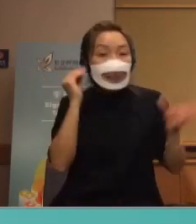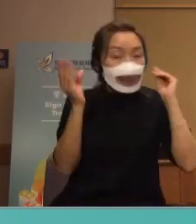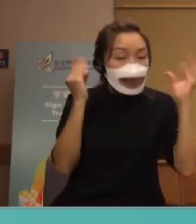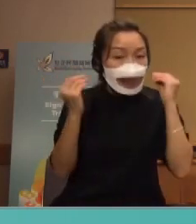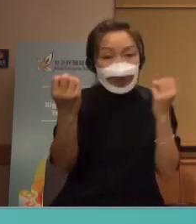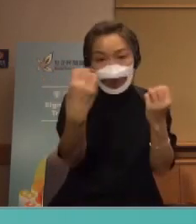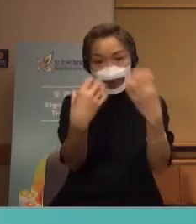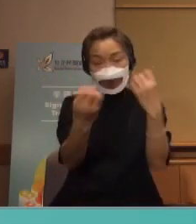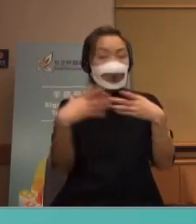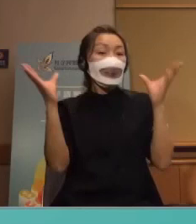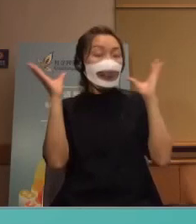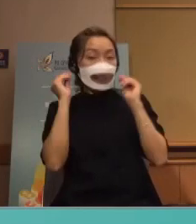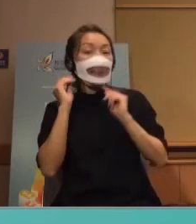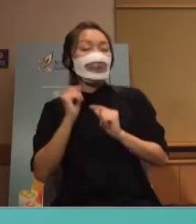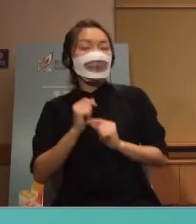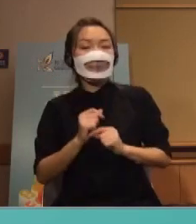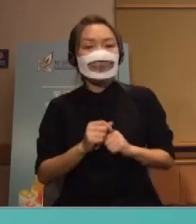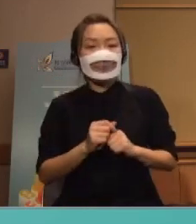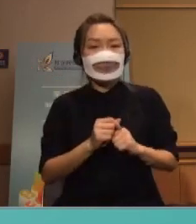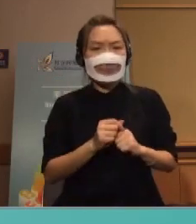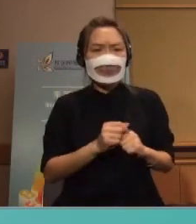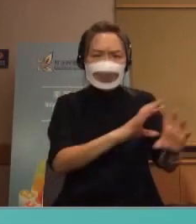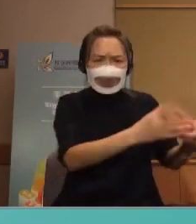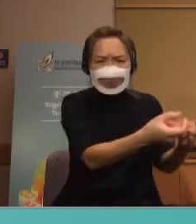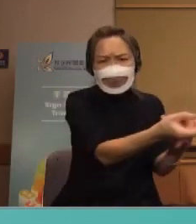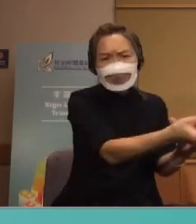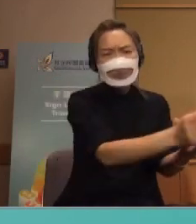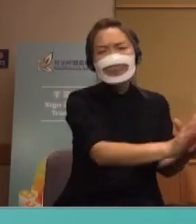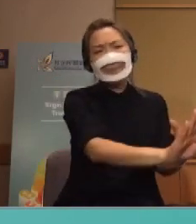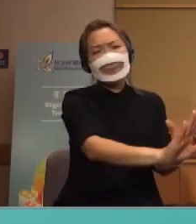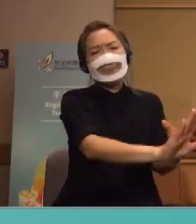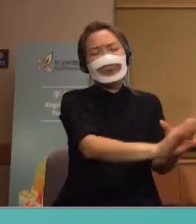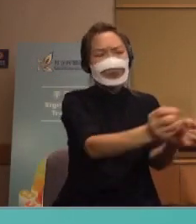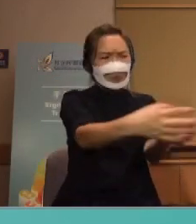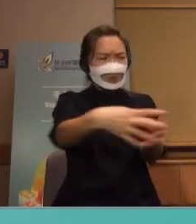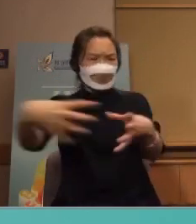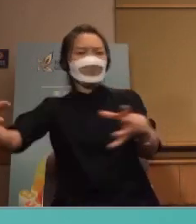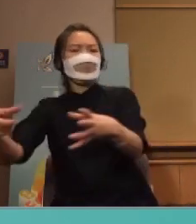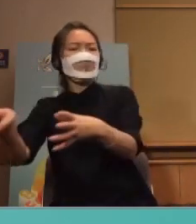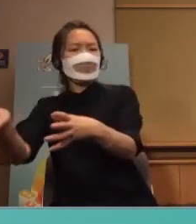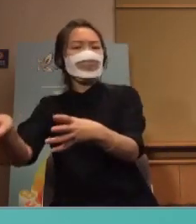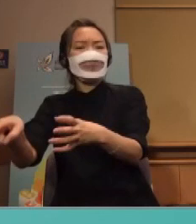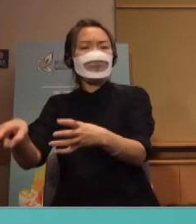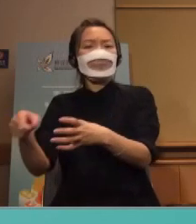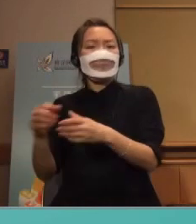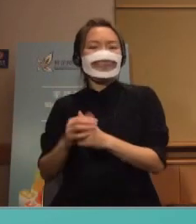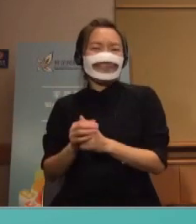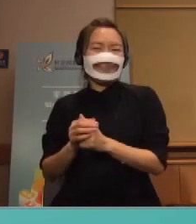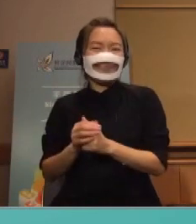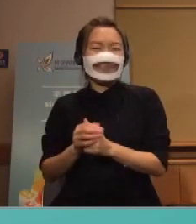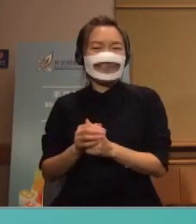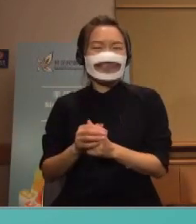truly understand what they want and how they feel. Yeah. Thank you. Big boys and girls club.